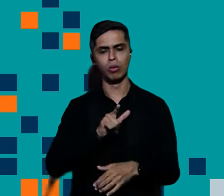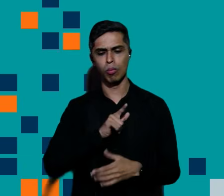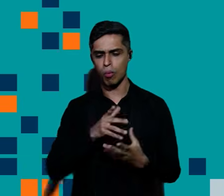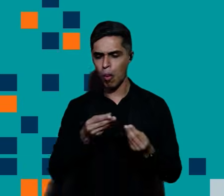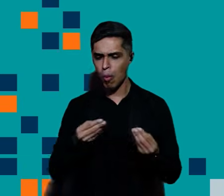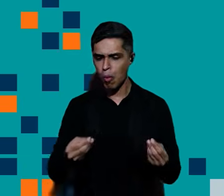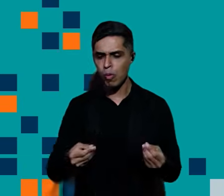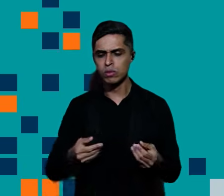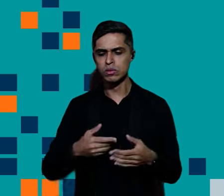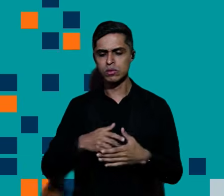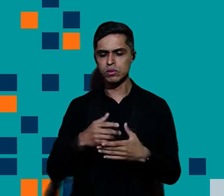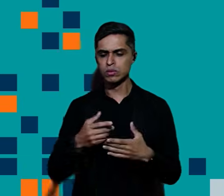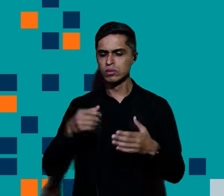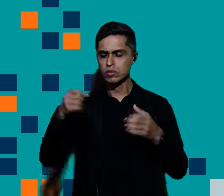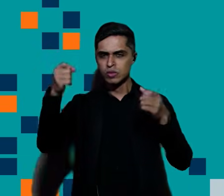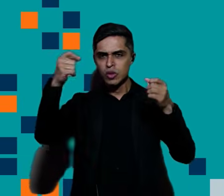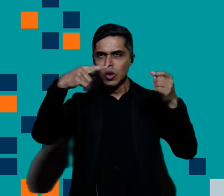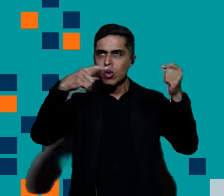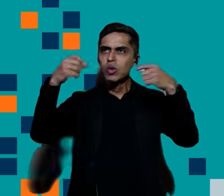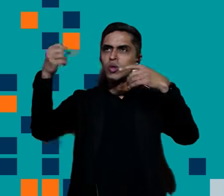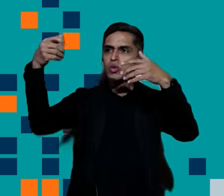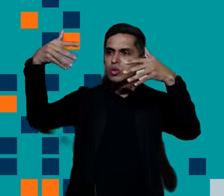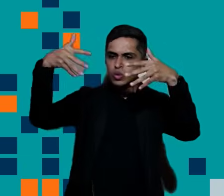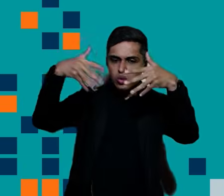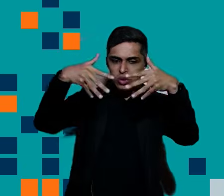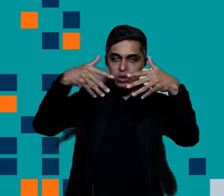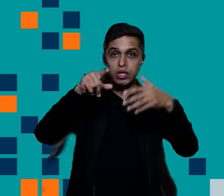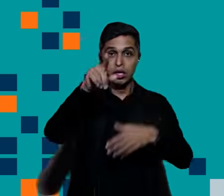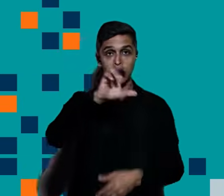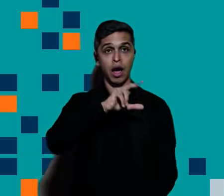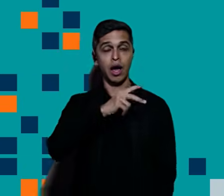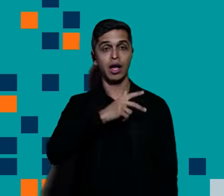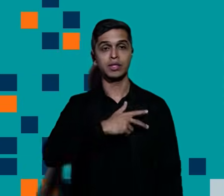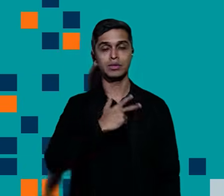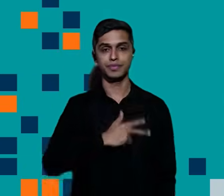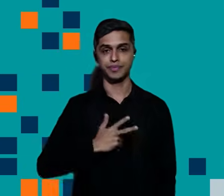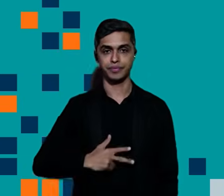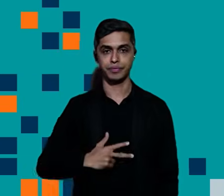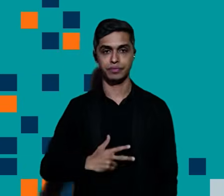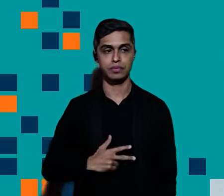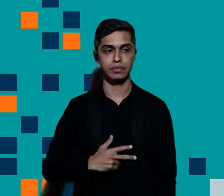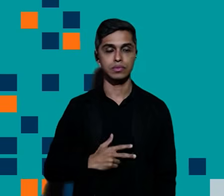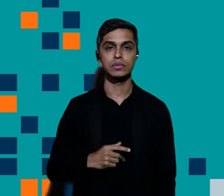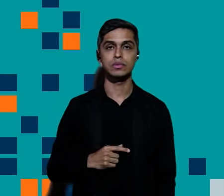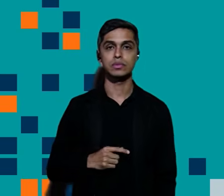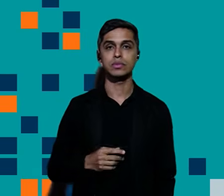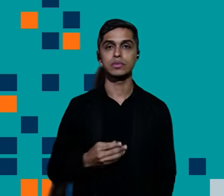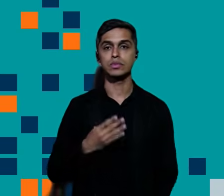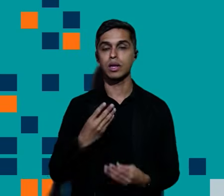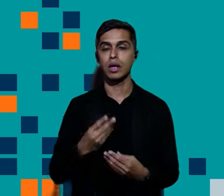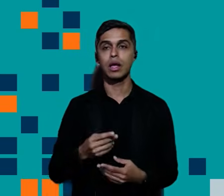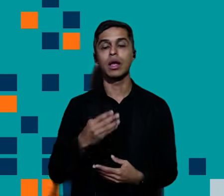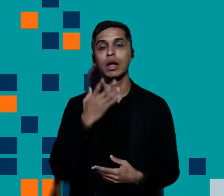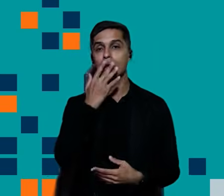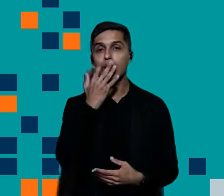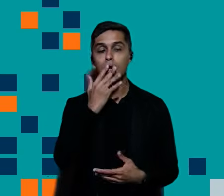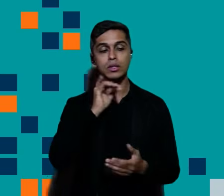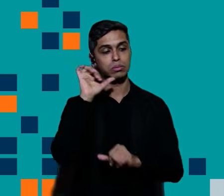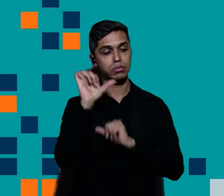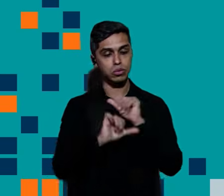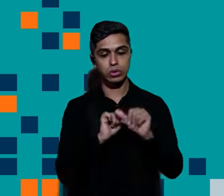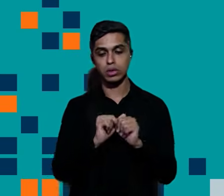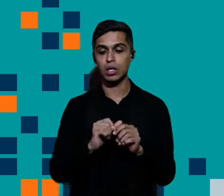Some will be hardwood, some will be softwood, some will be dark wood, some will be very, very light in color. But using